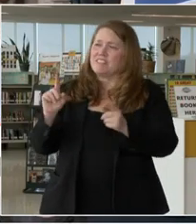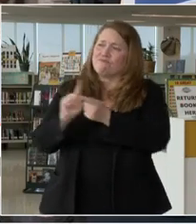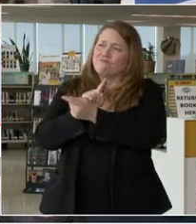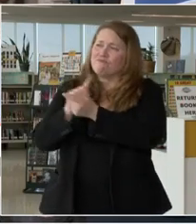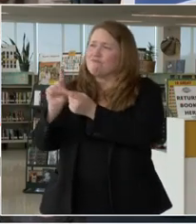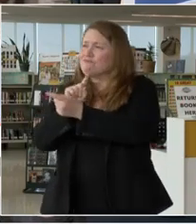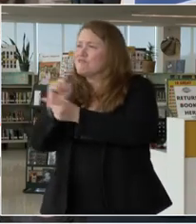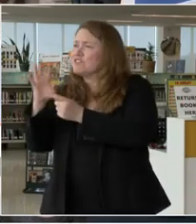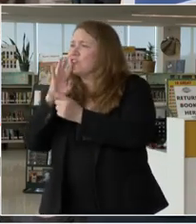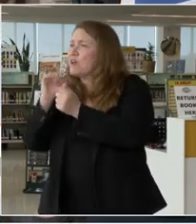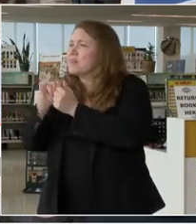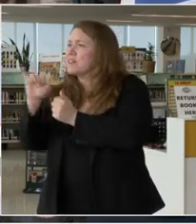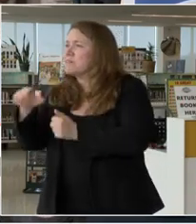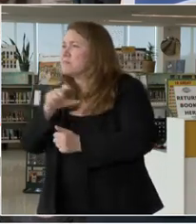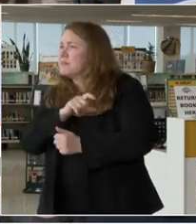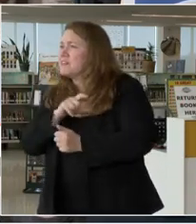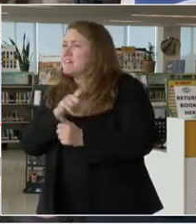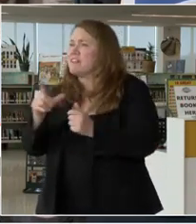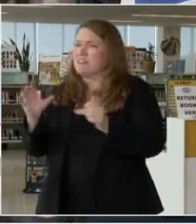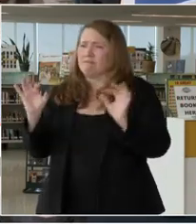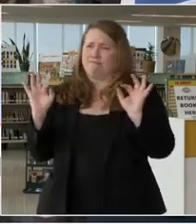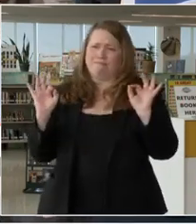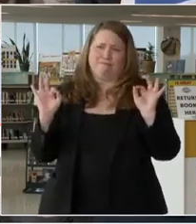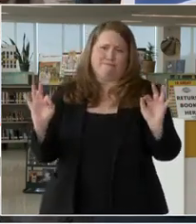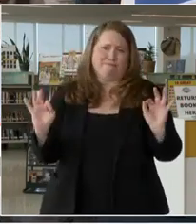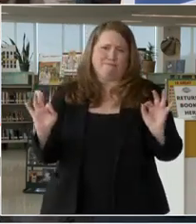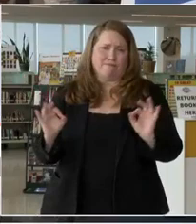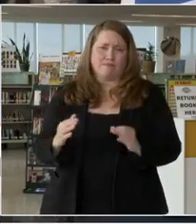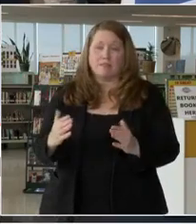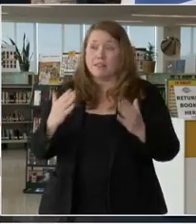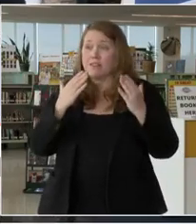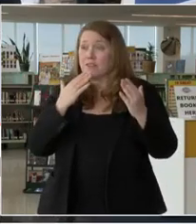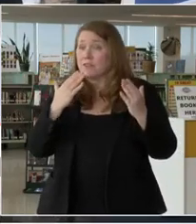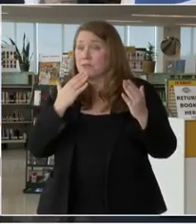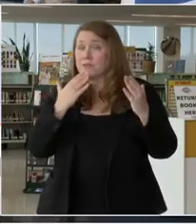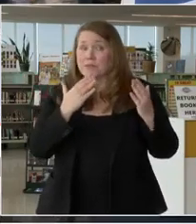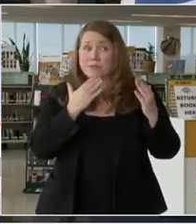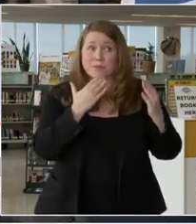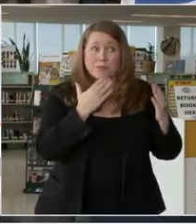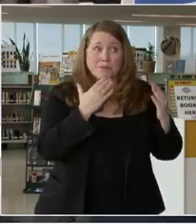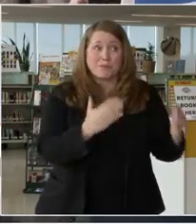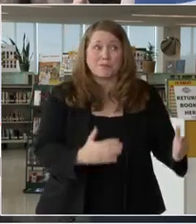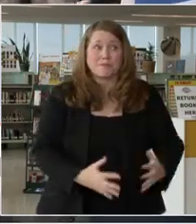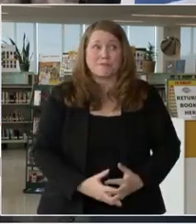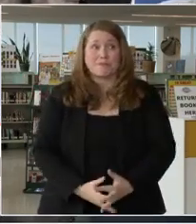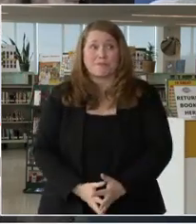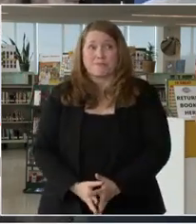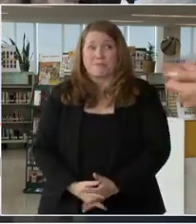pendulum swinging. Thank you. All right, thank you, everybody. Thank you. Thank you.